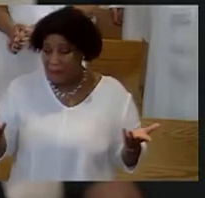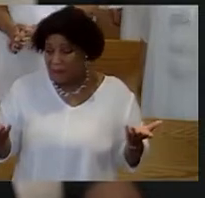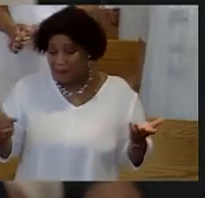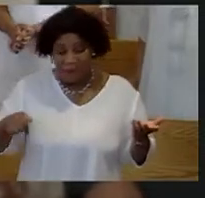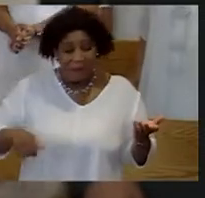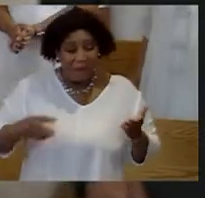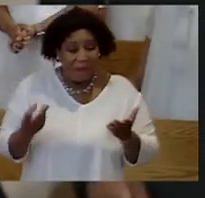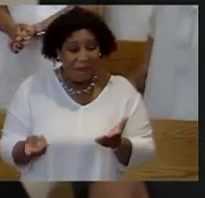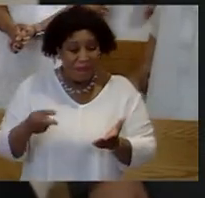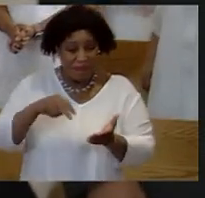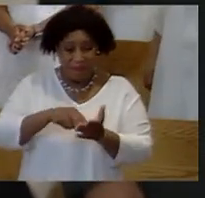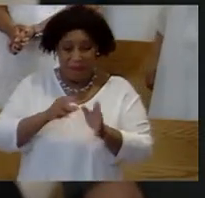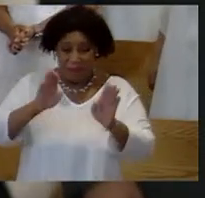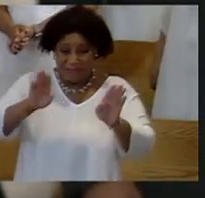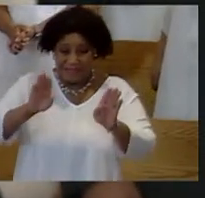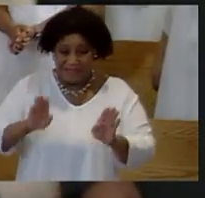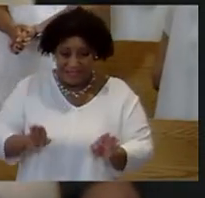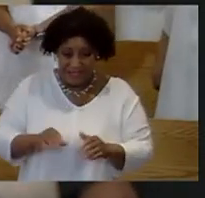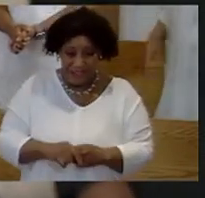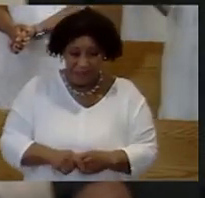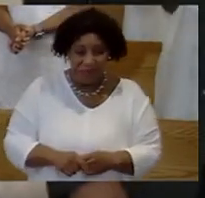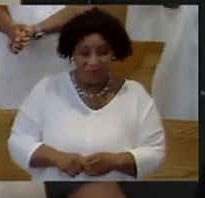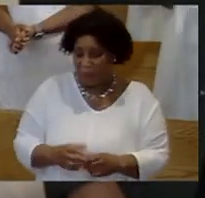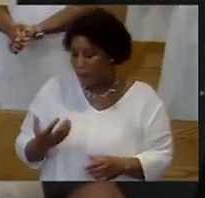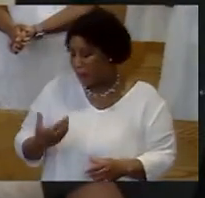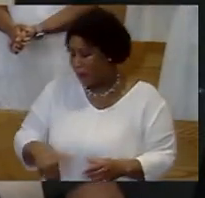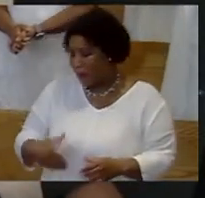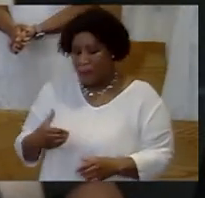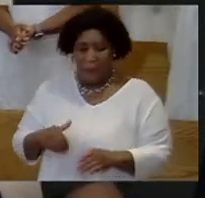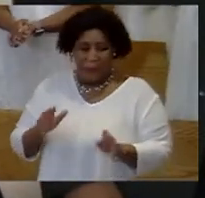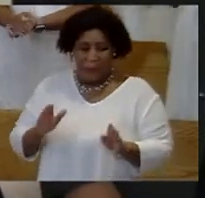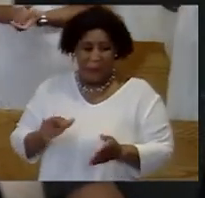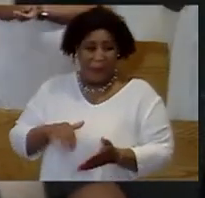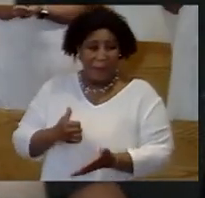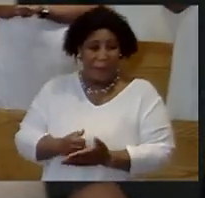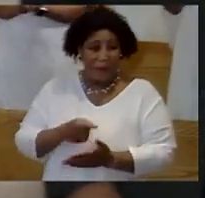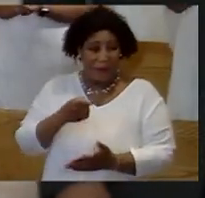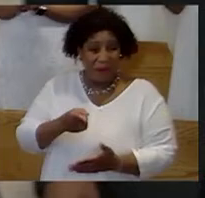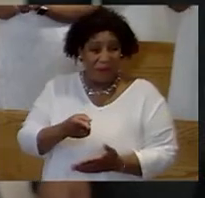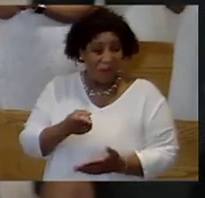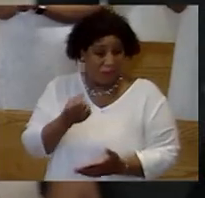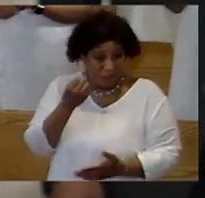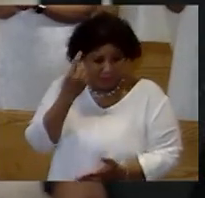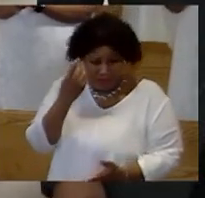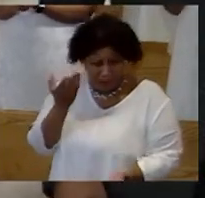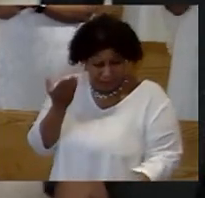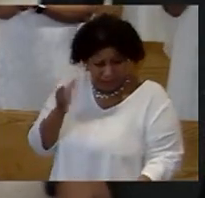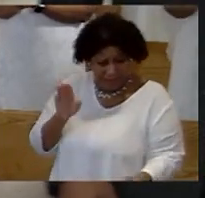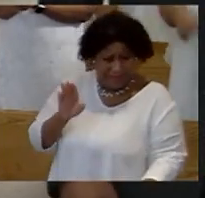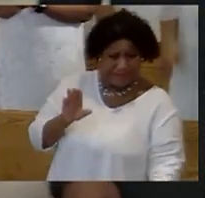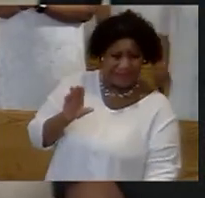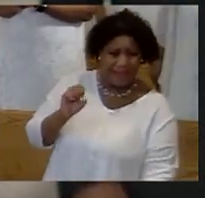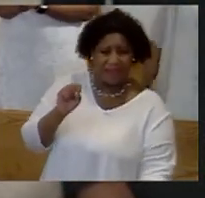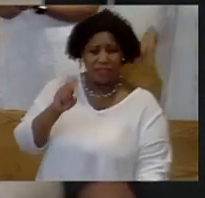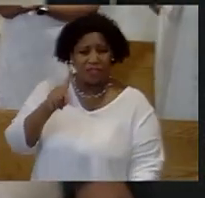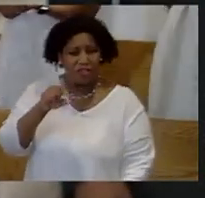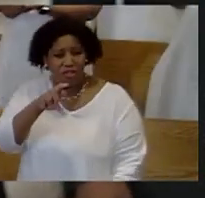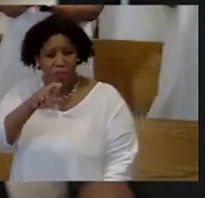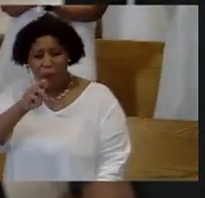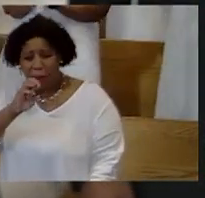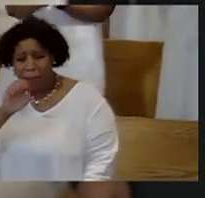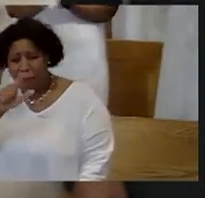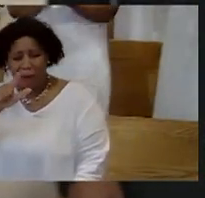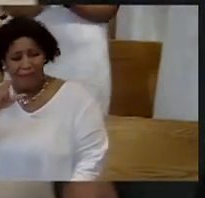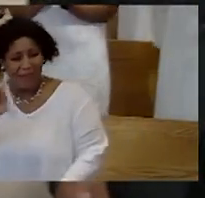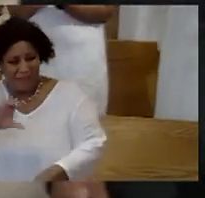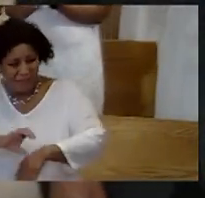is Resurrection Sunday. Amen. I don't know if you understand, this is the Super Bowl of the church.